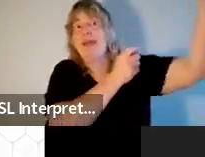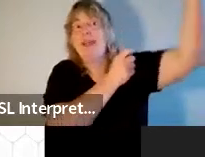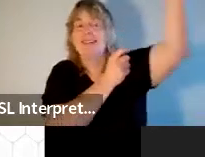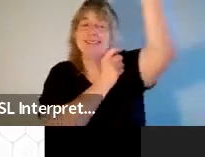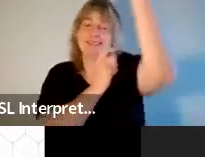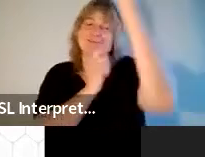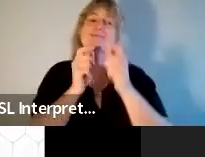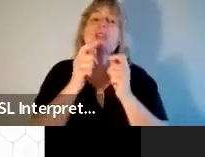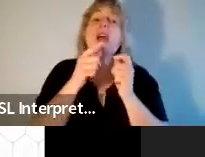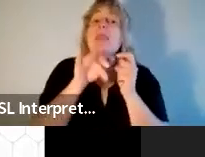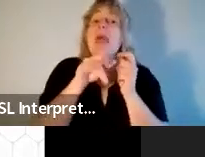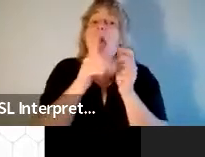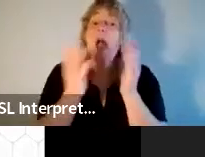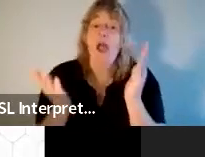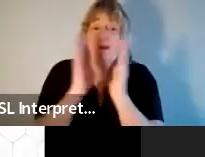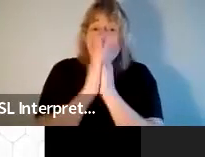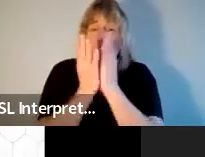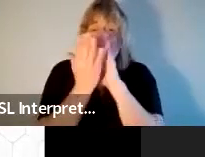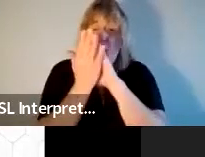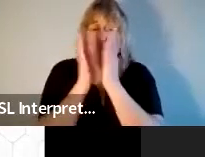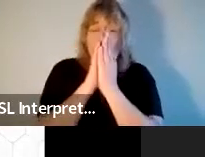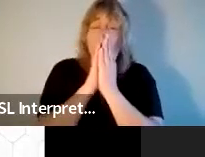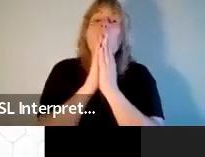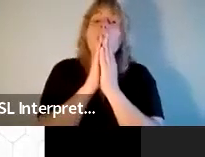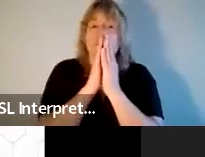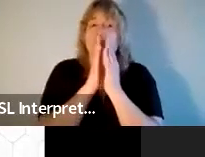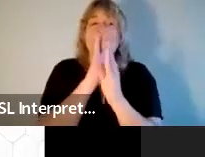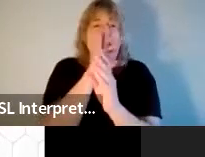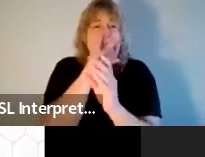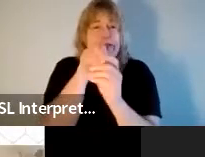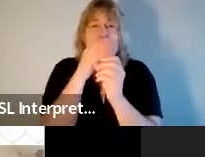compact configuration you can see in this image.